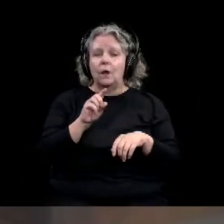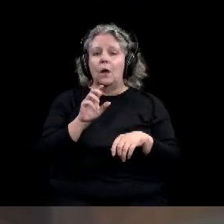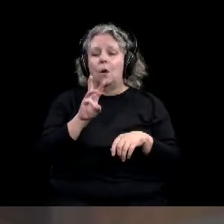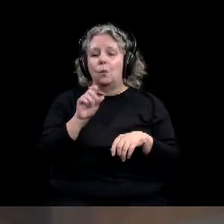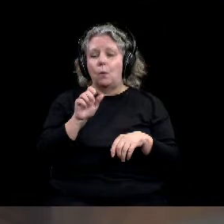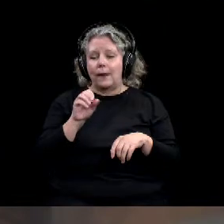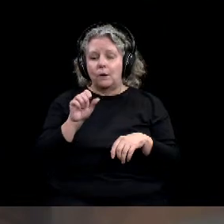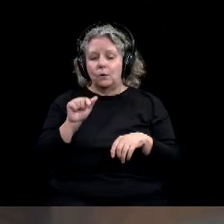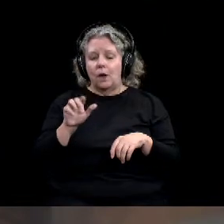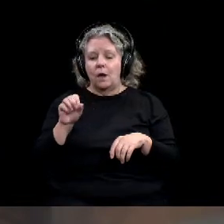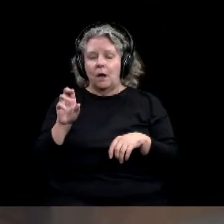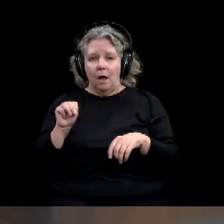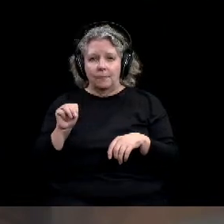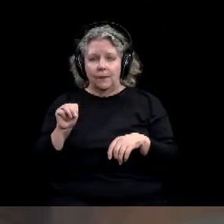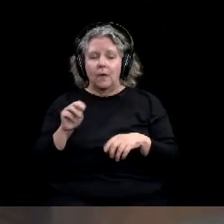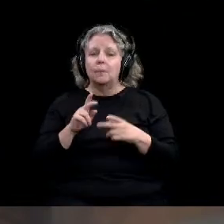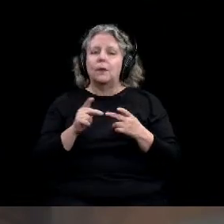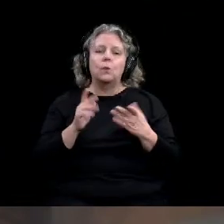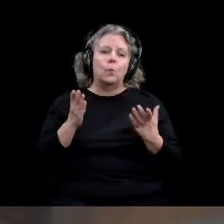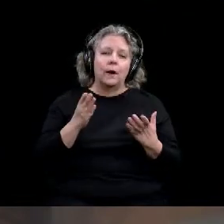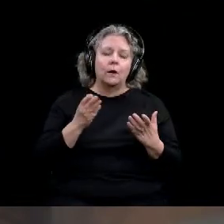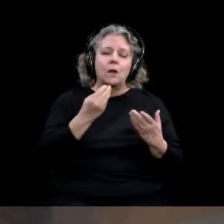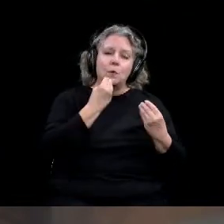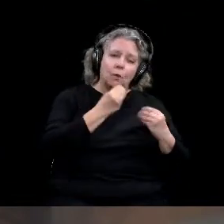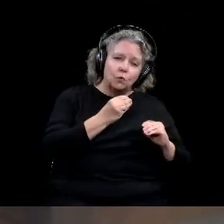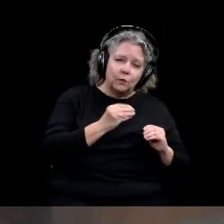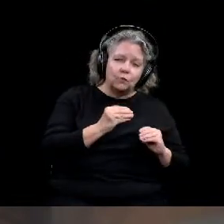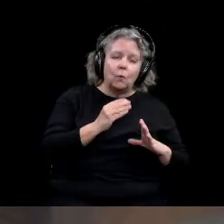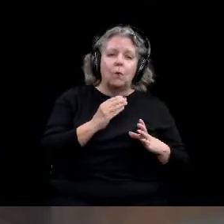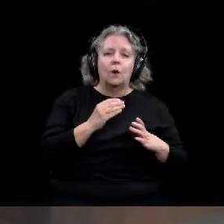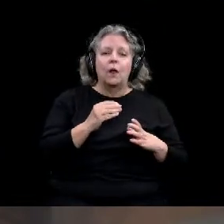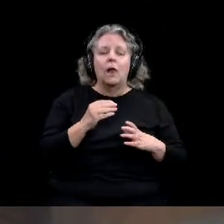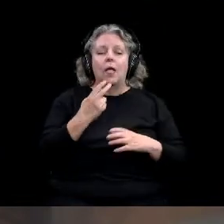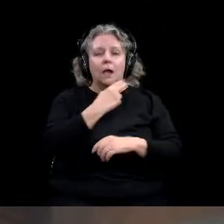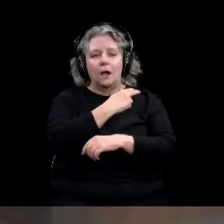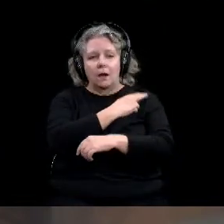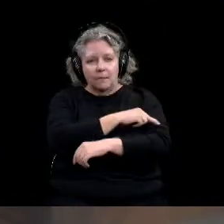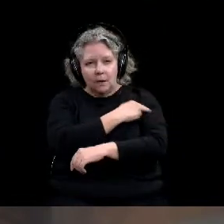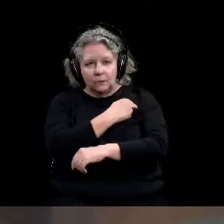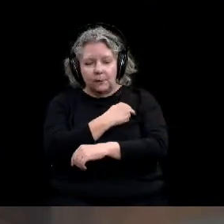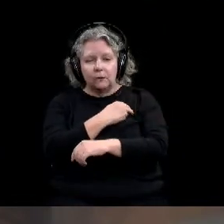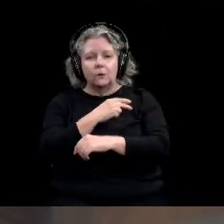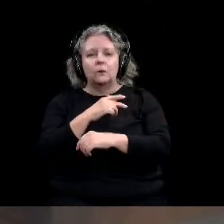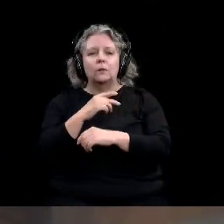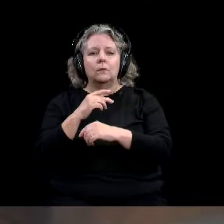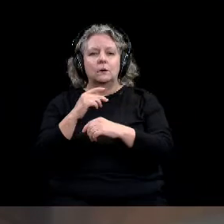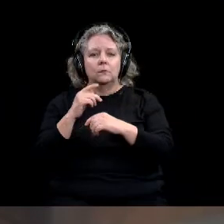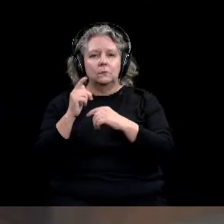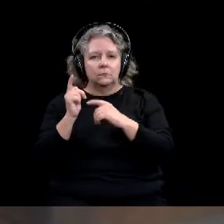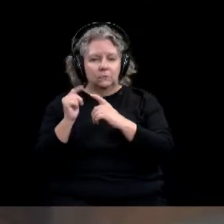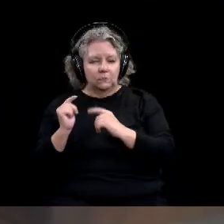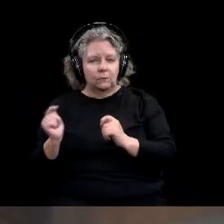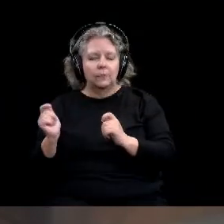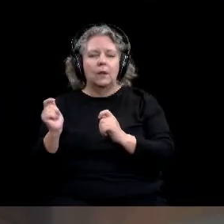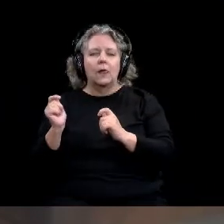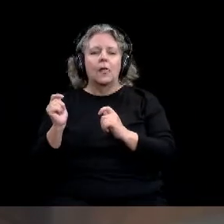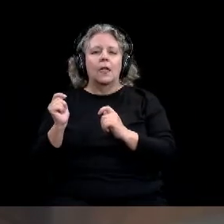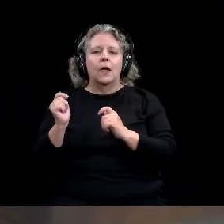Scott & White, Providence, Family Health Center. People on this call are representing organizations that have thankfully received these